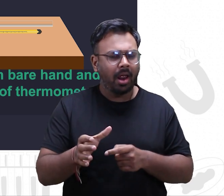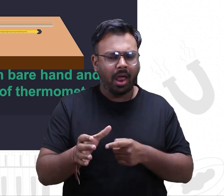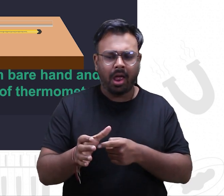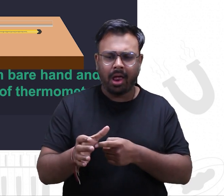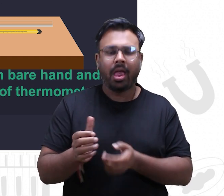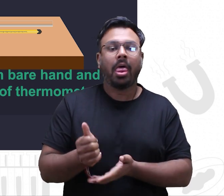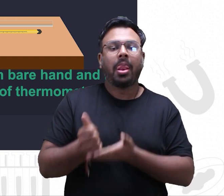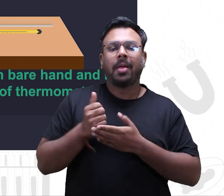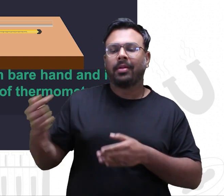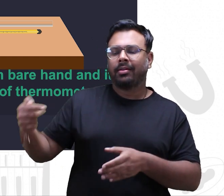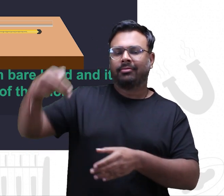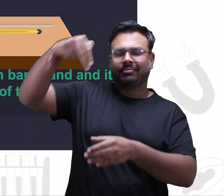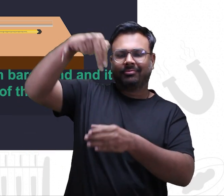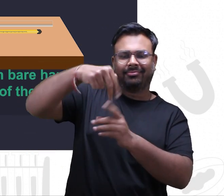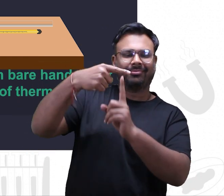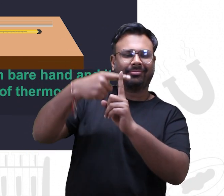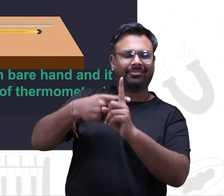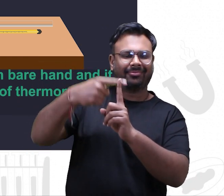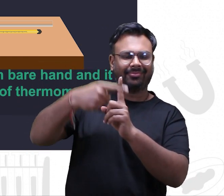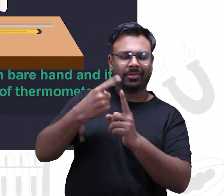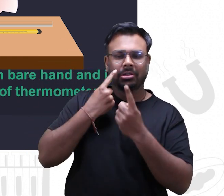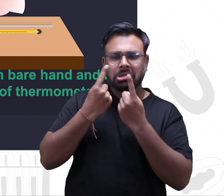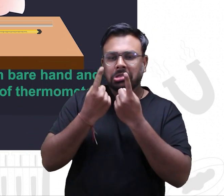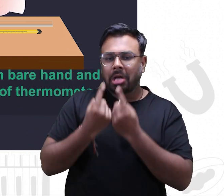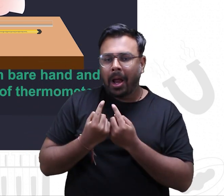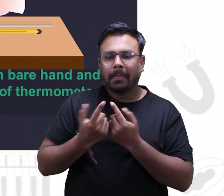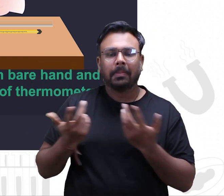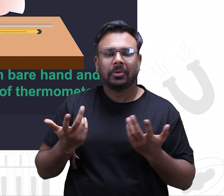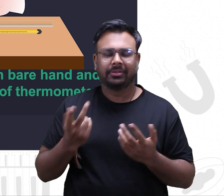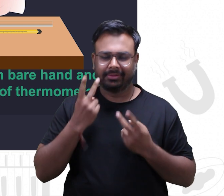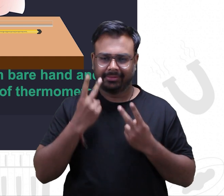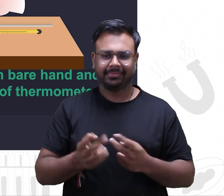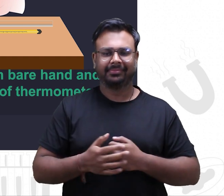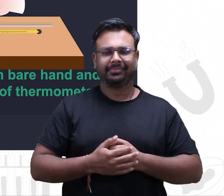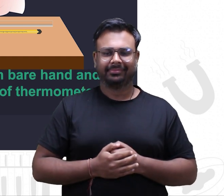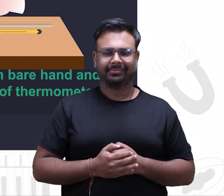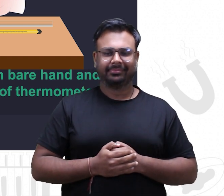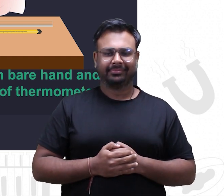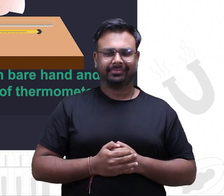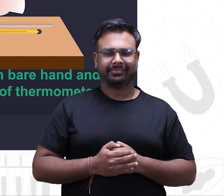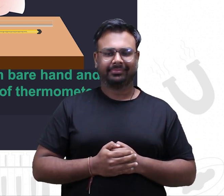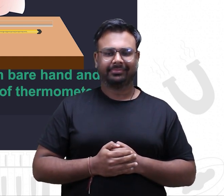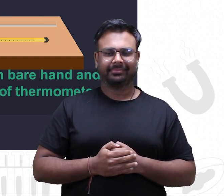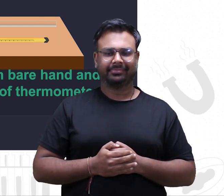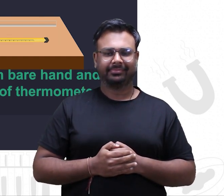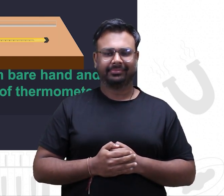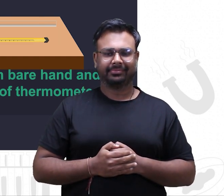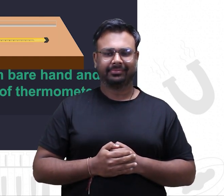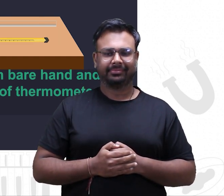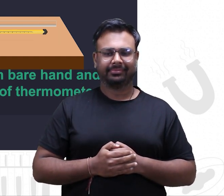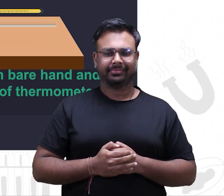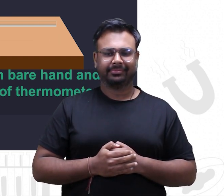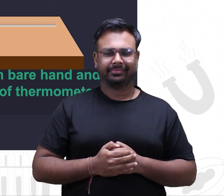beaker, touch the beaker with bare hand and it feels a little warmer than before. And also, we